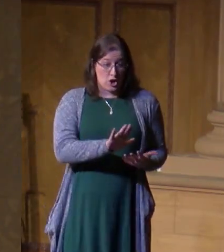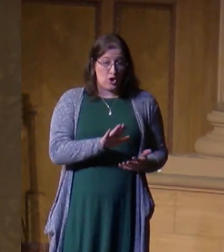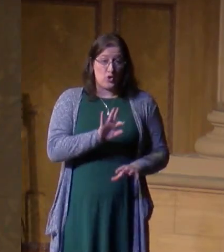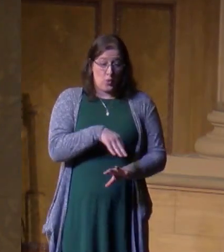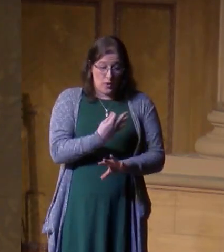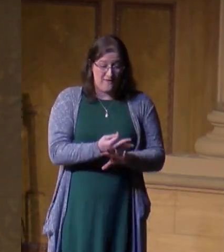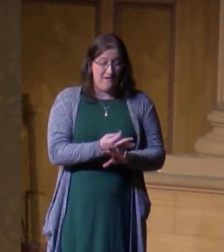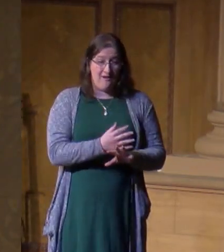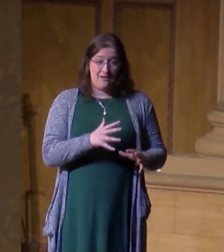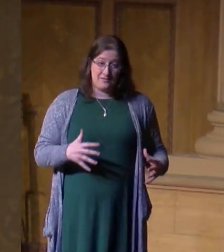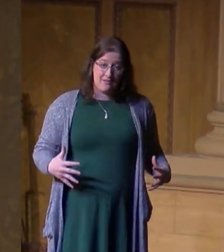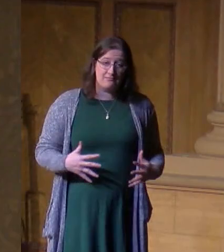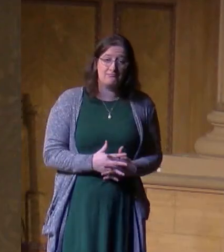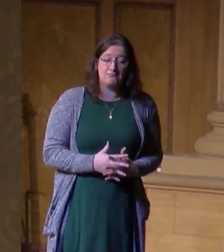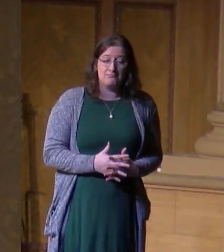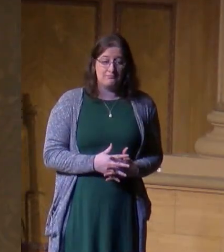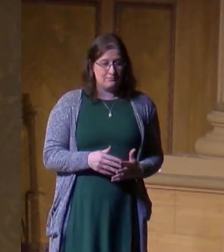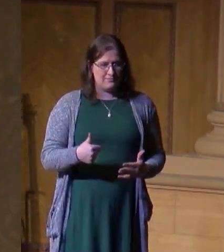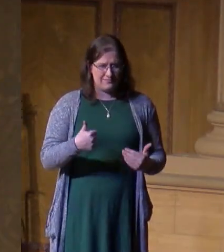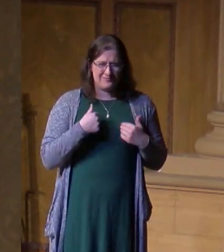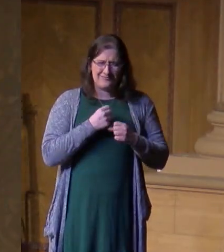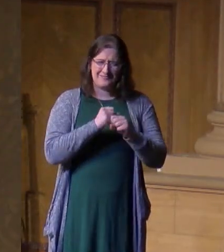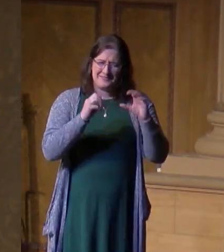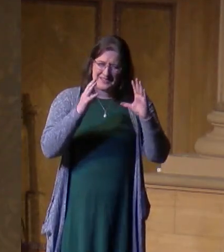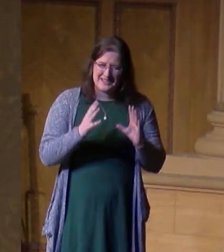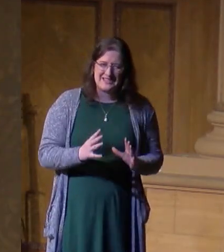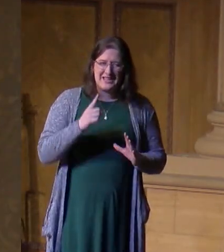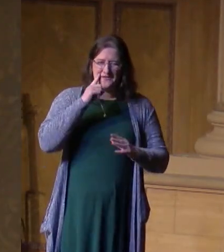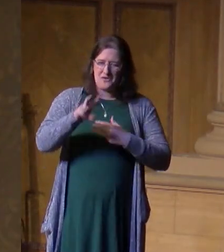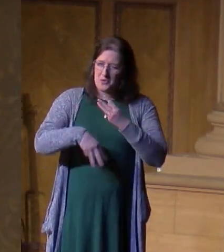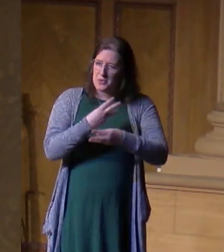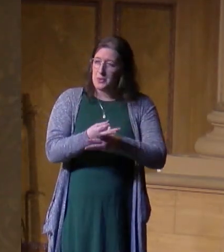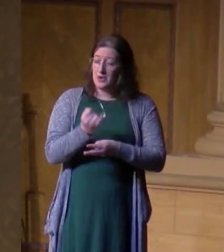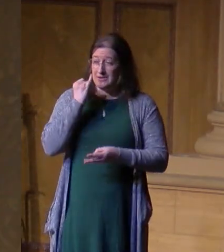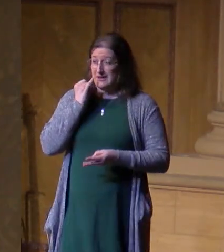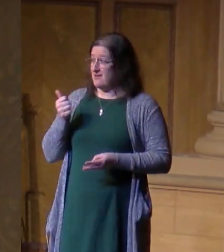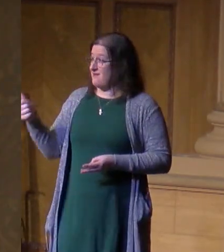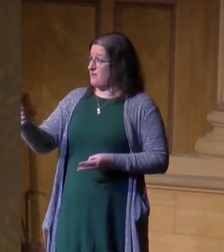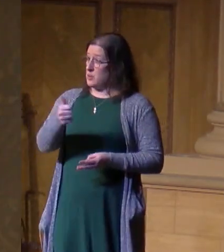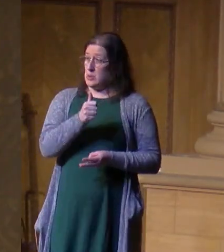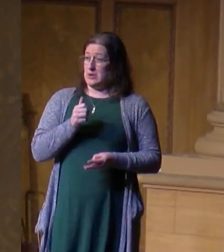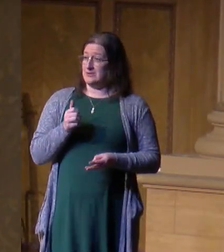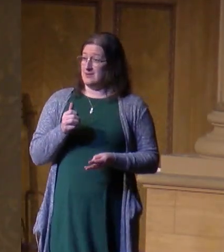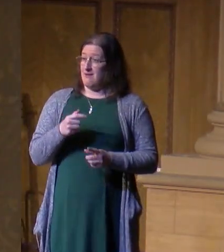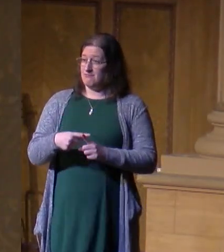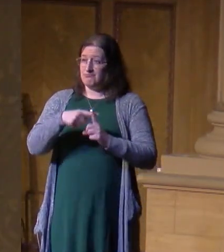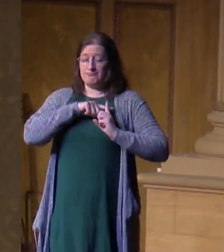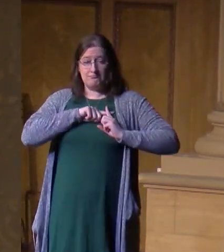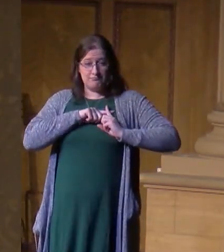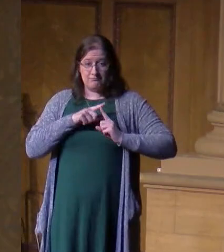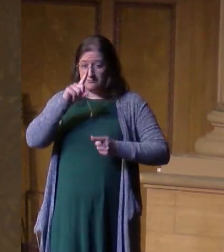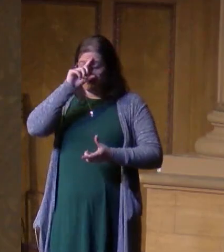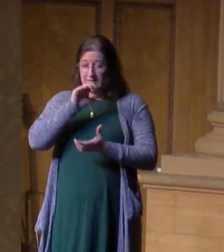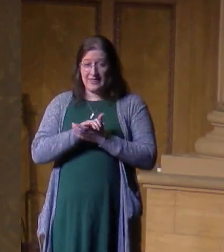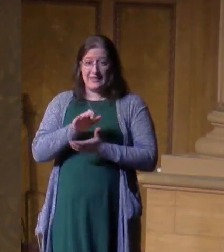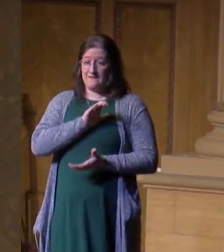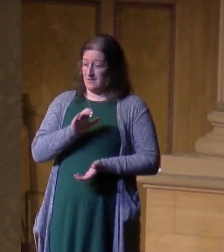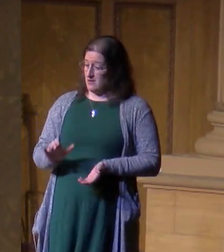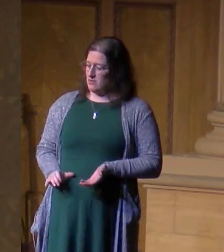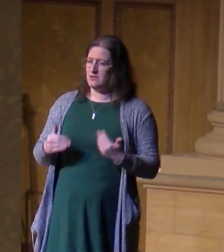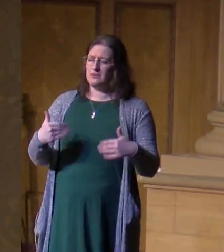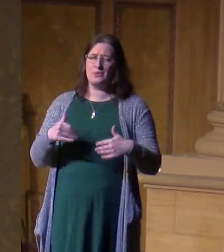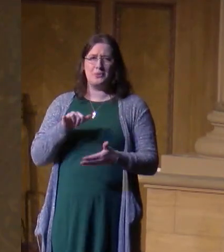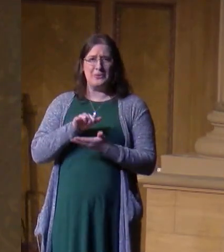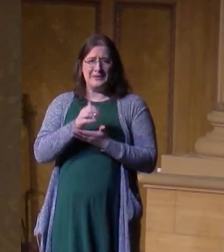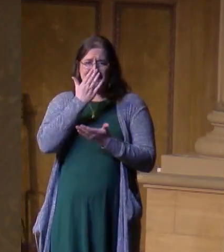Savior of the world. And if you're a Christian this evening, I mean, these are words of good news